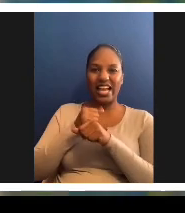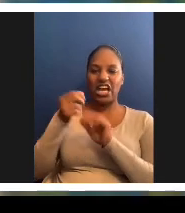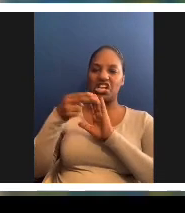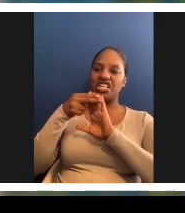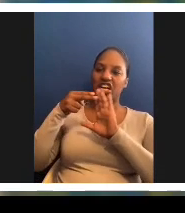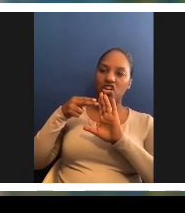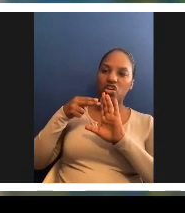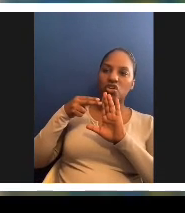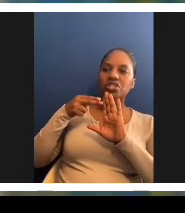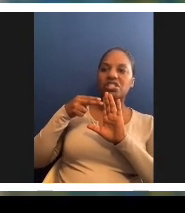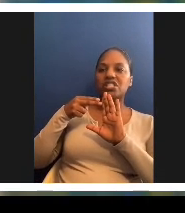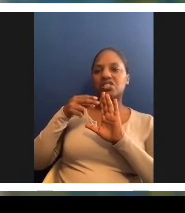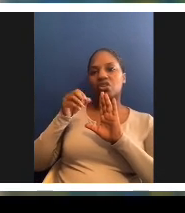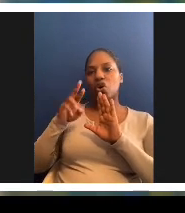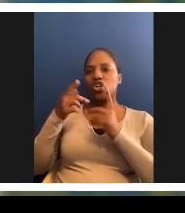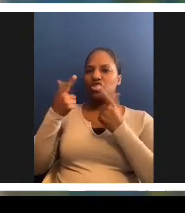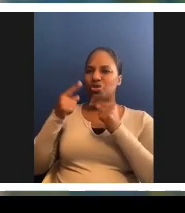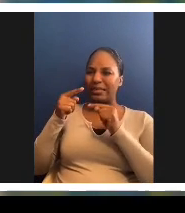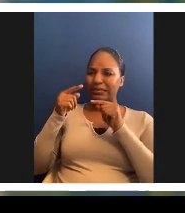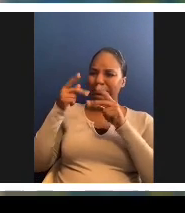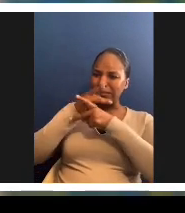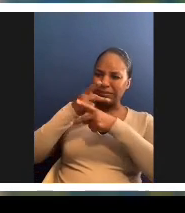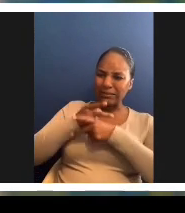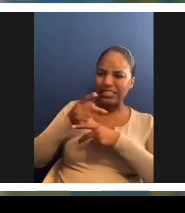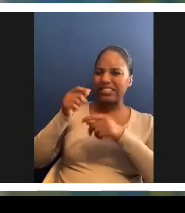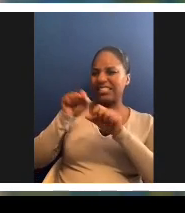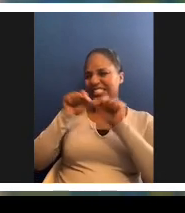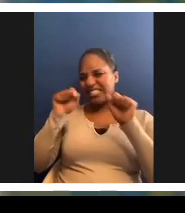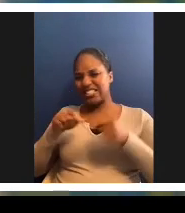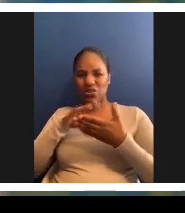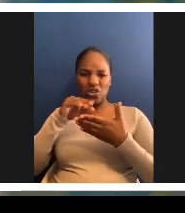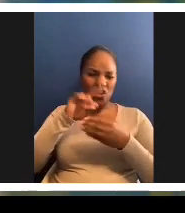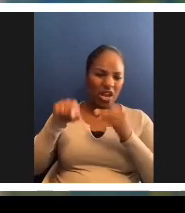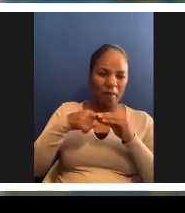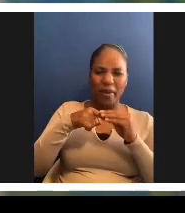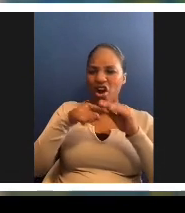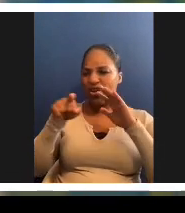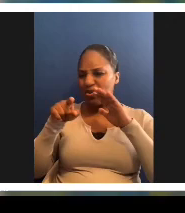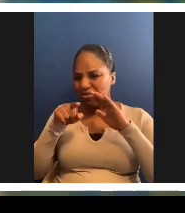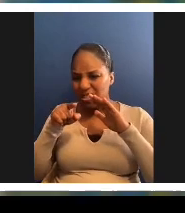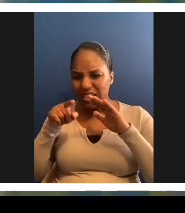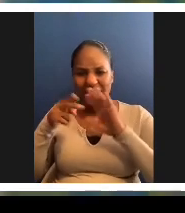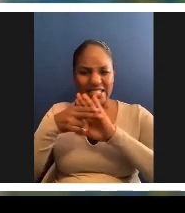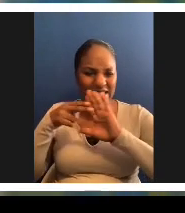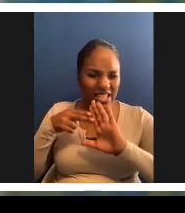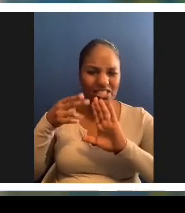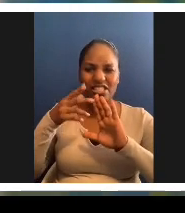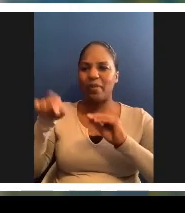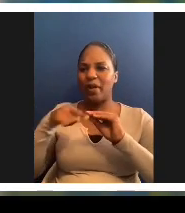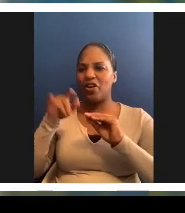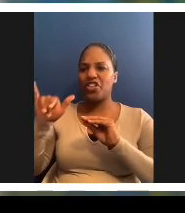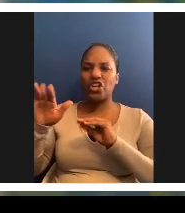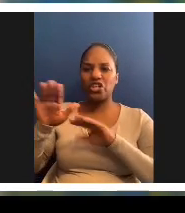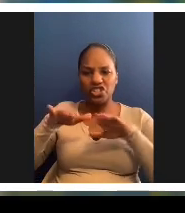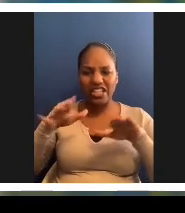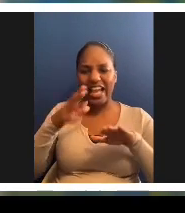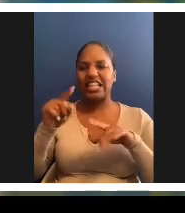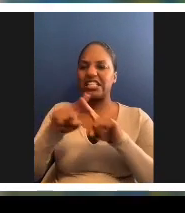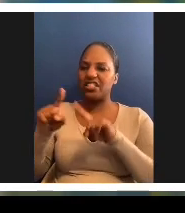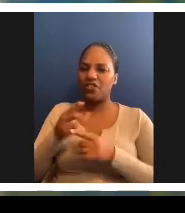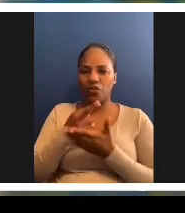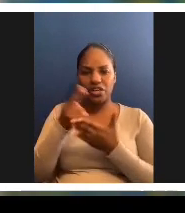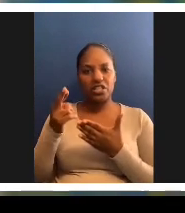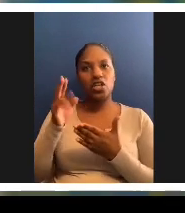to, navigate systems and learn all about the diagnosis and their child, and then the resources out there would